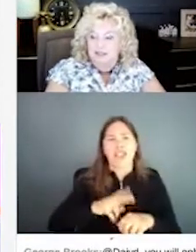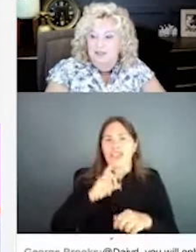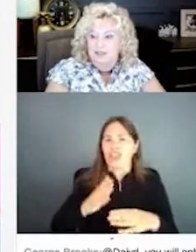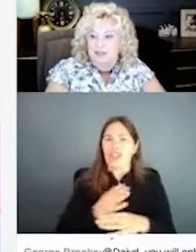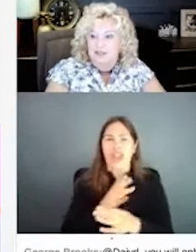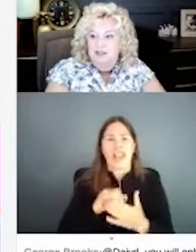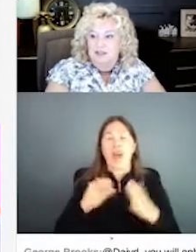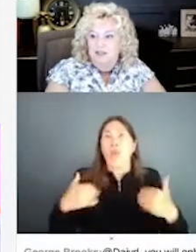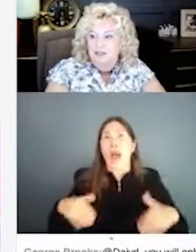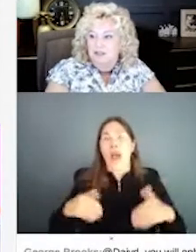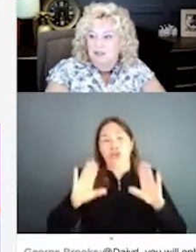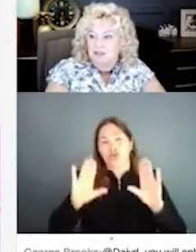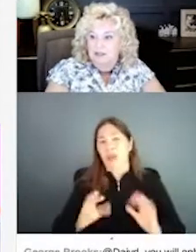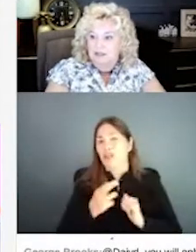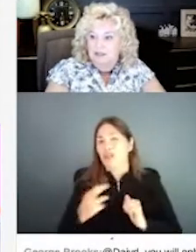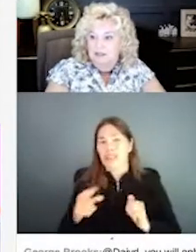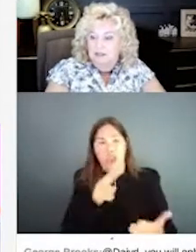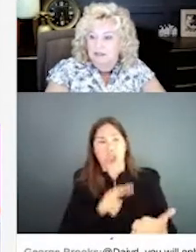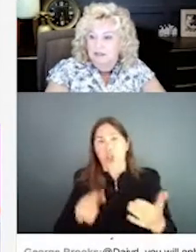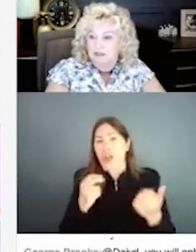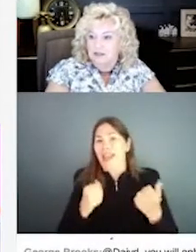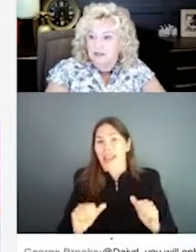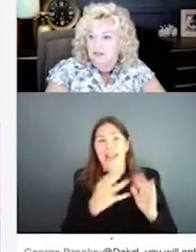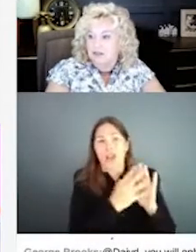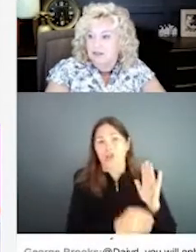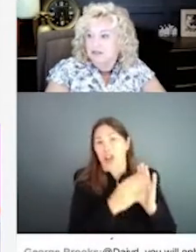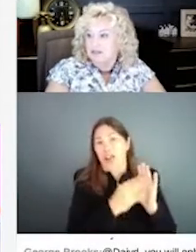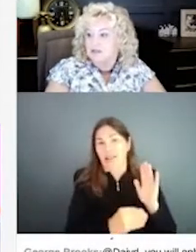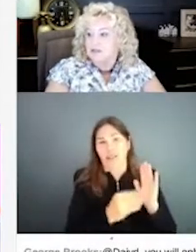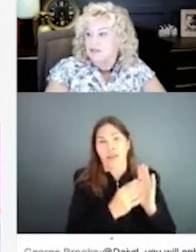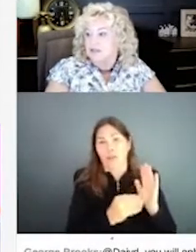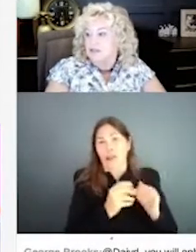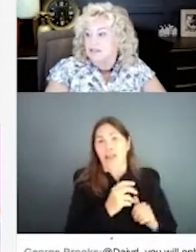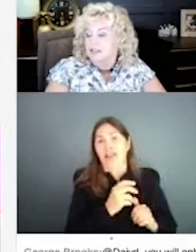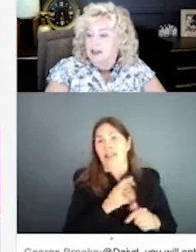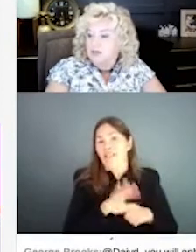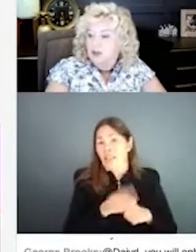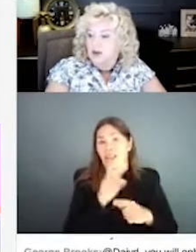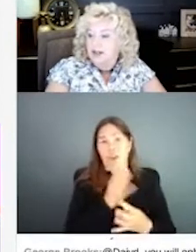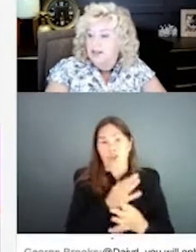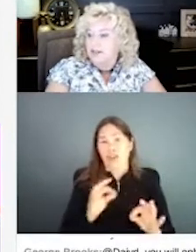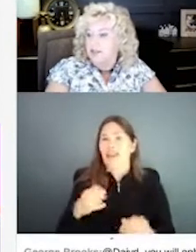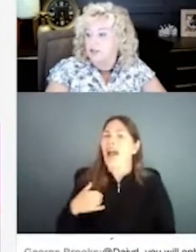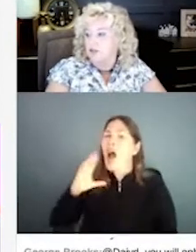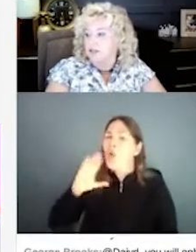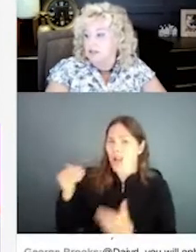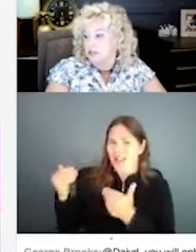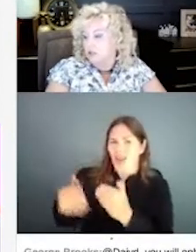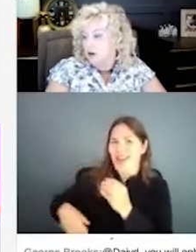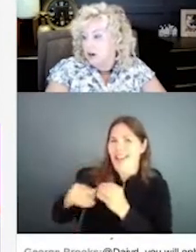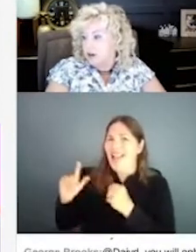great resource, and you can go and review any of that recorded content for free. Yes, and I'm going to go ahead and include the link